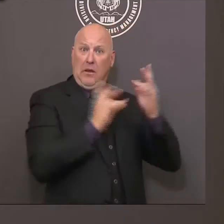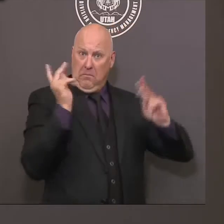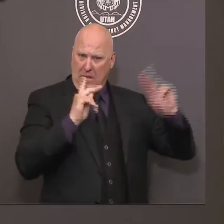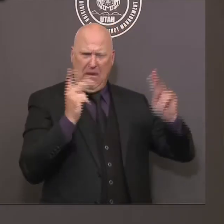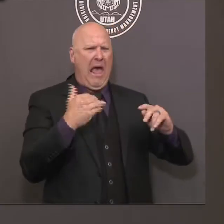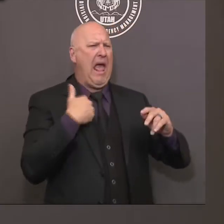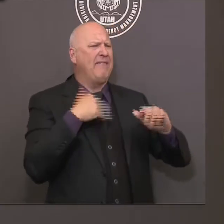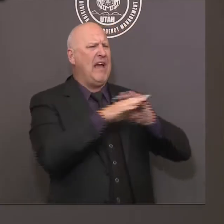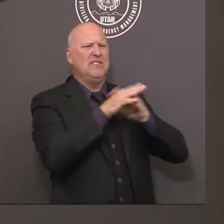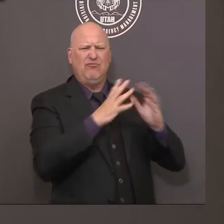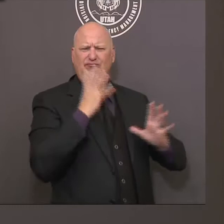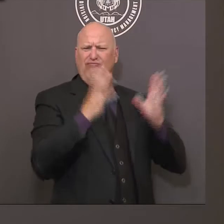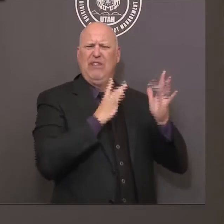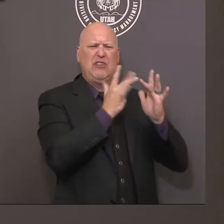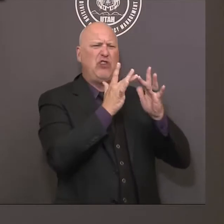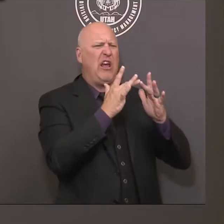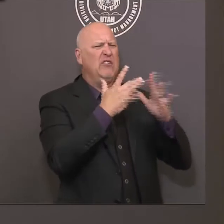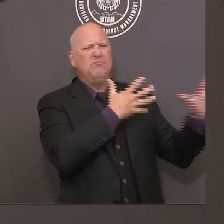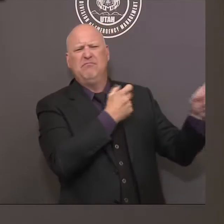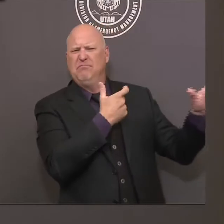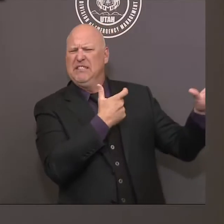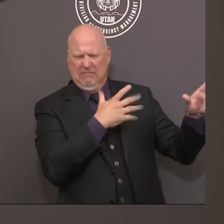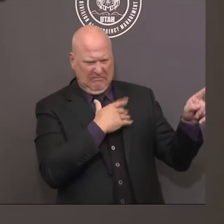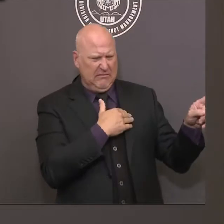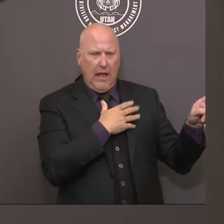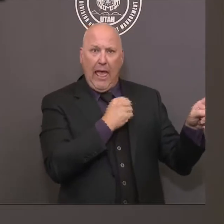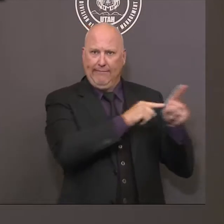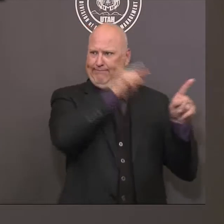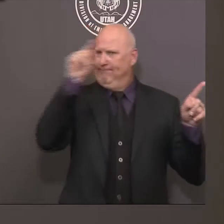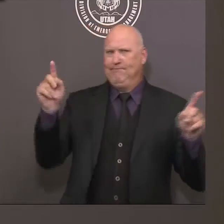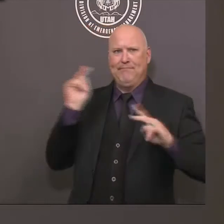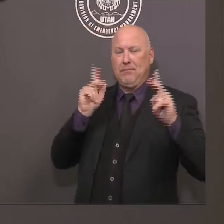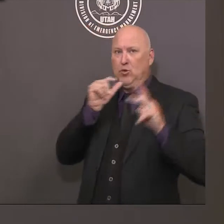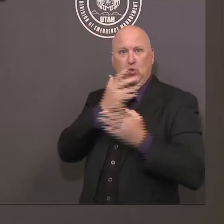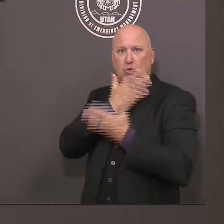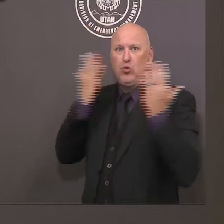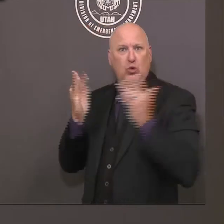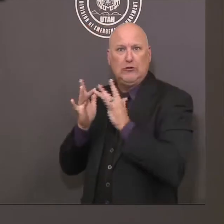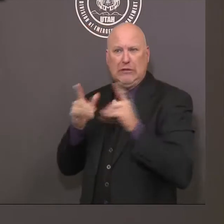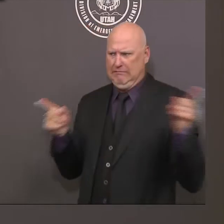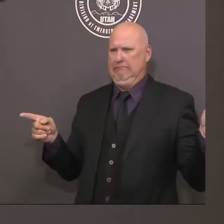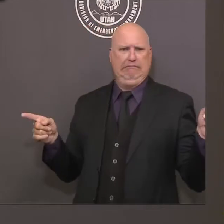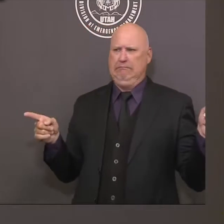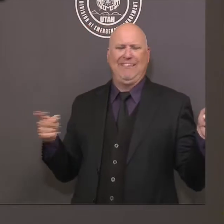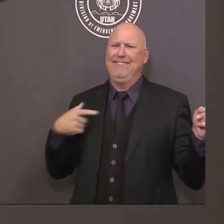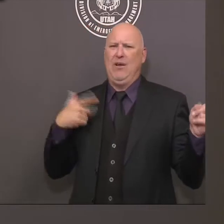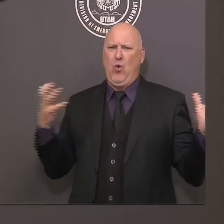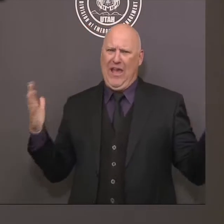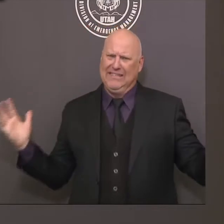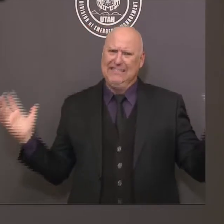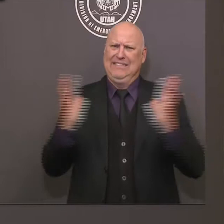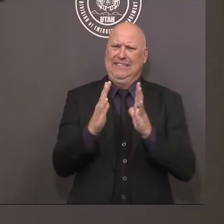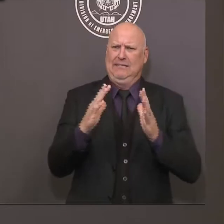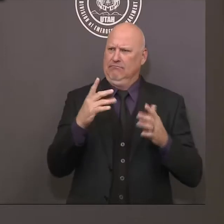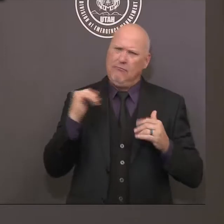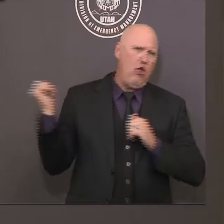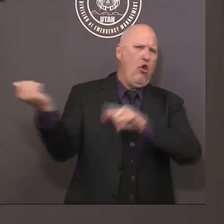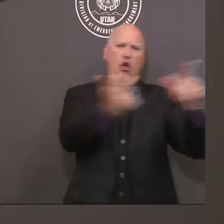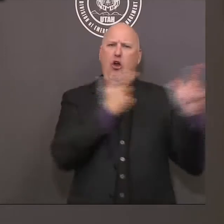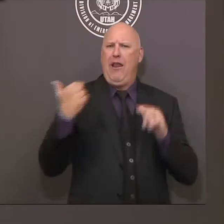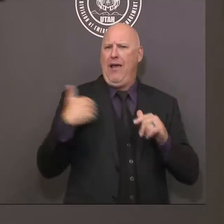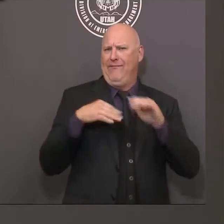access. And six, in the area of housing, we know that Utah has a shortage of up to 50,000